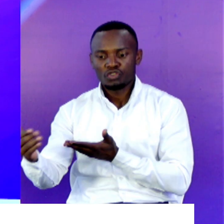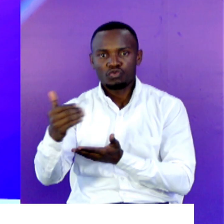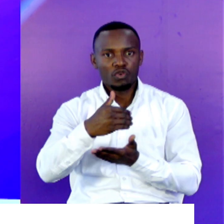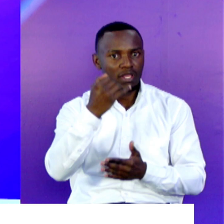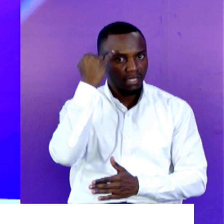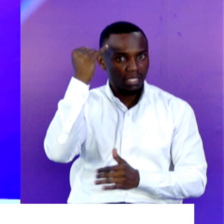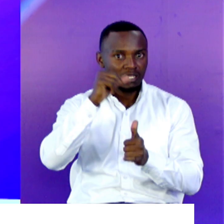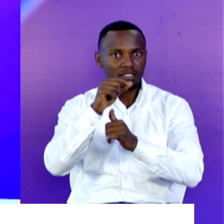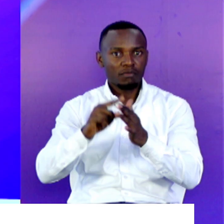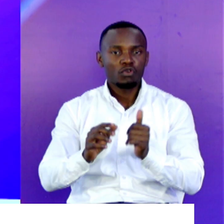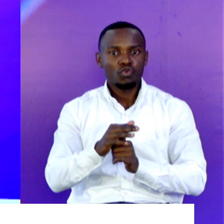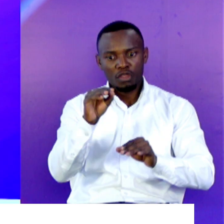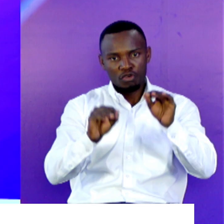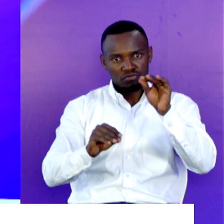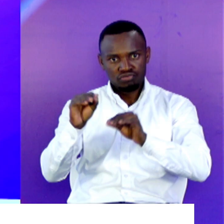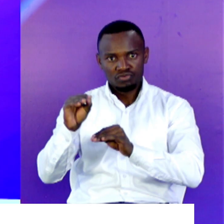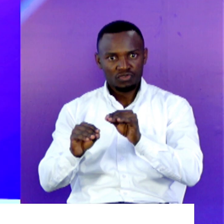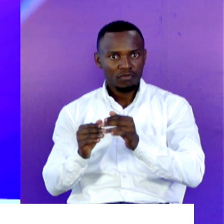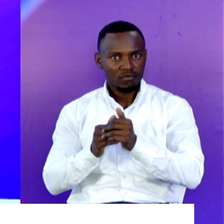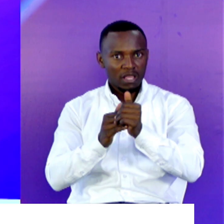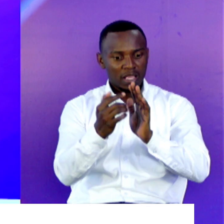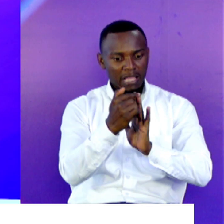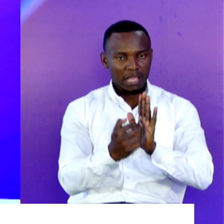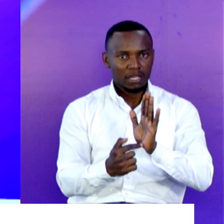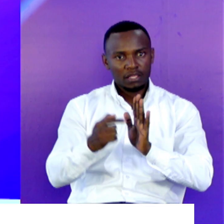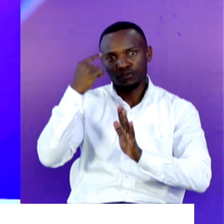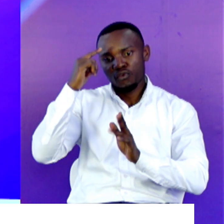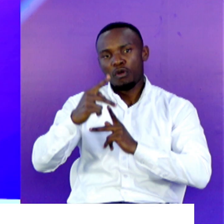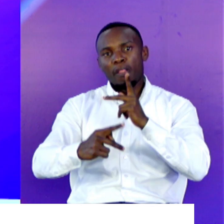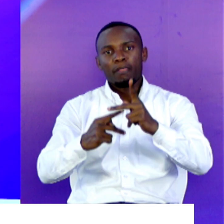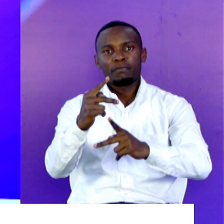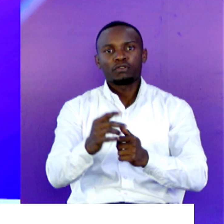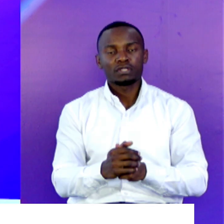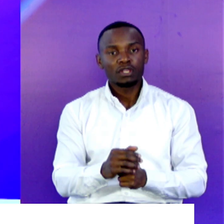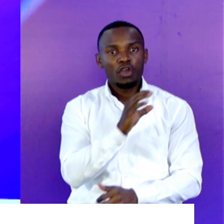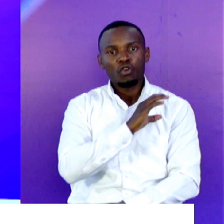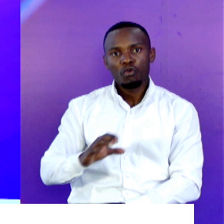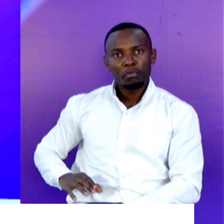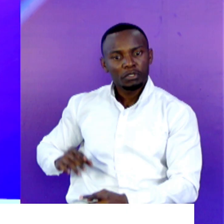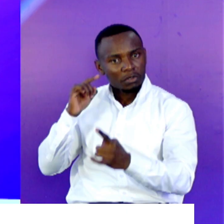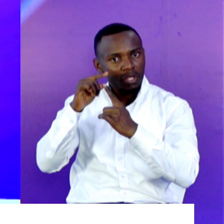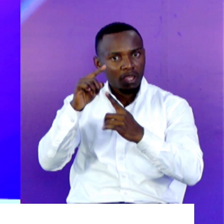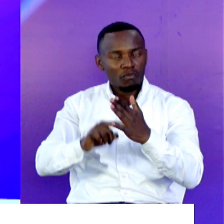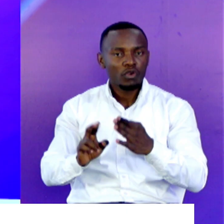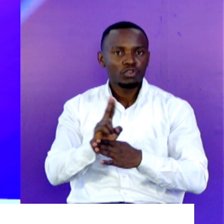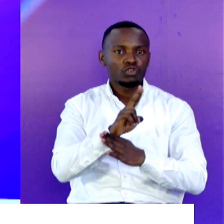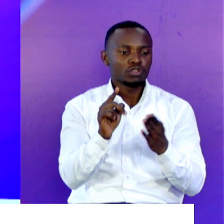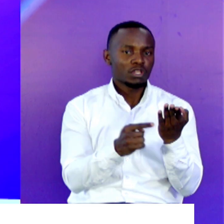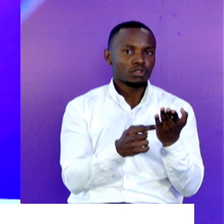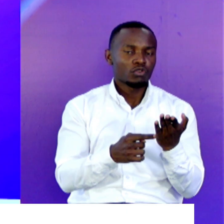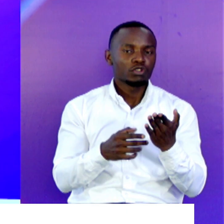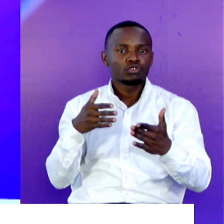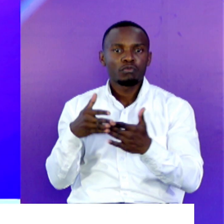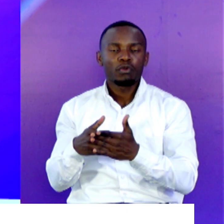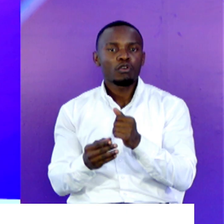draft guidelines for the process. The Commission aims to use technology to curb corruption